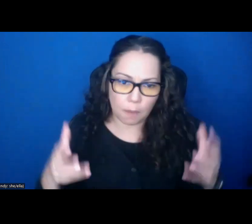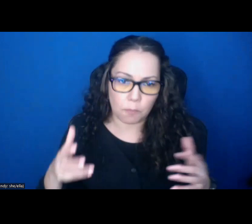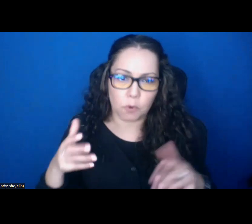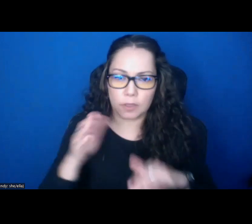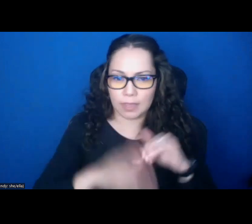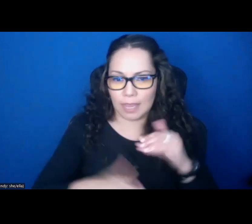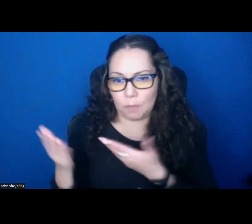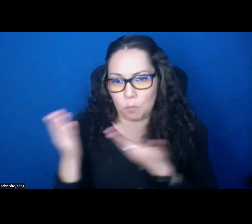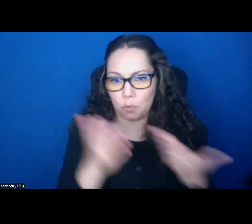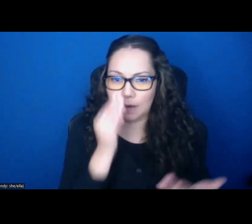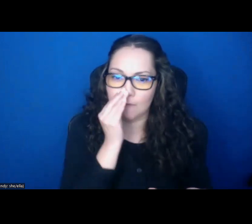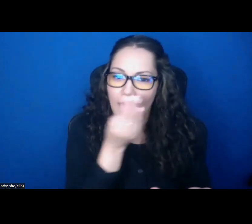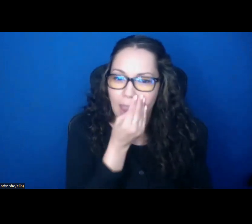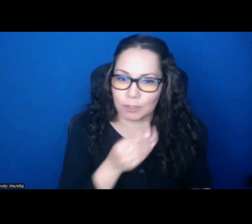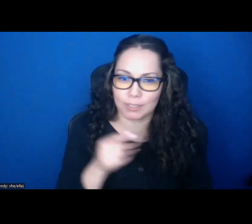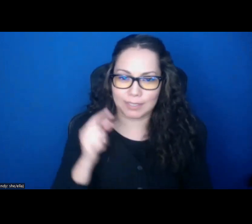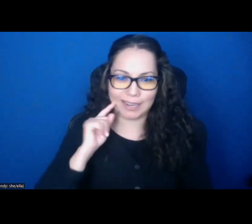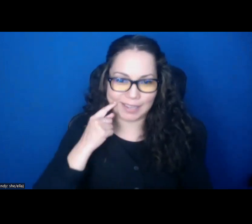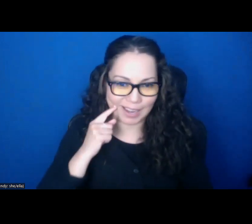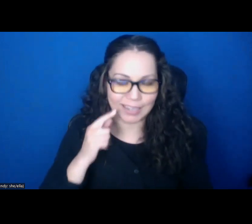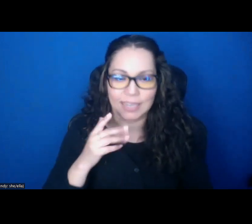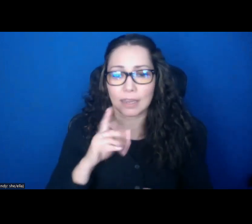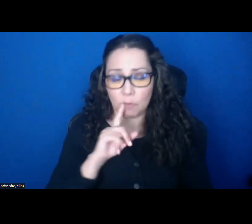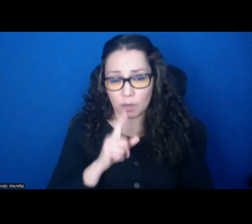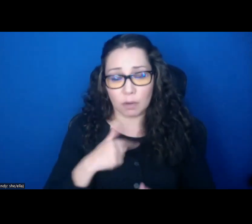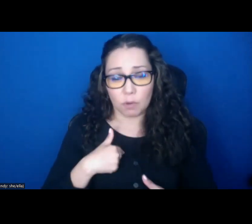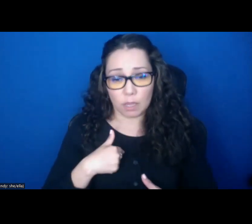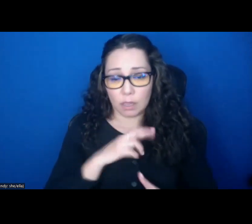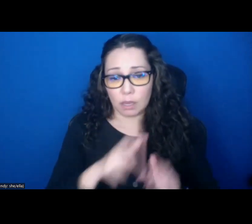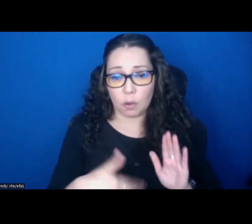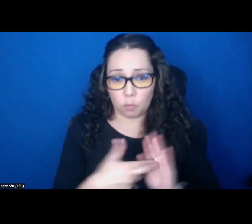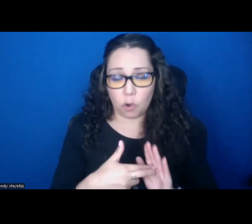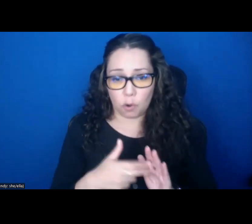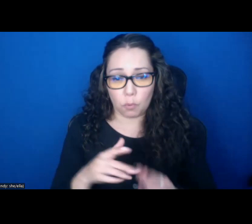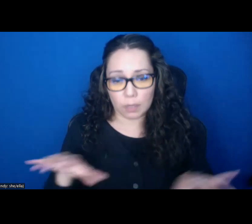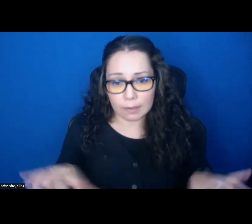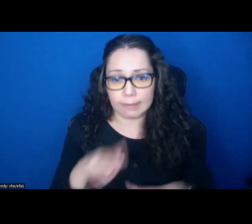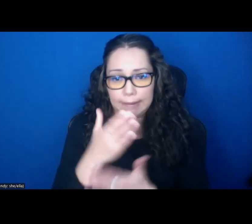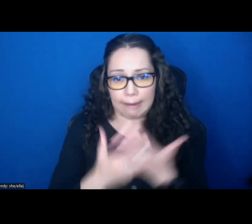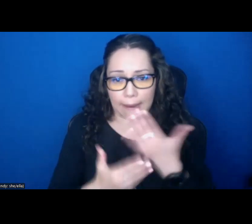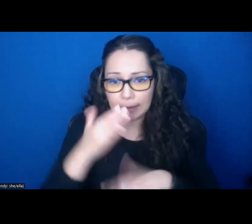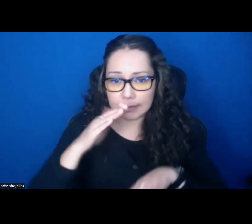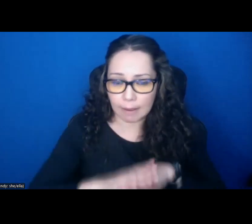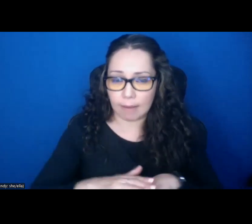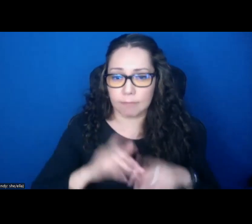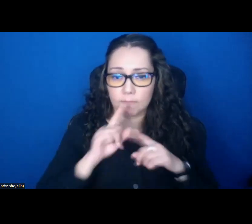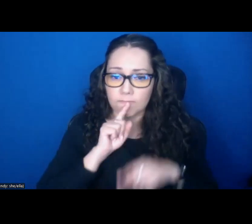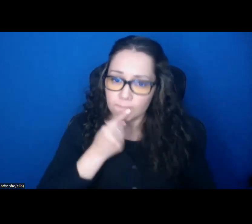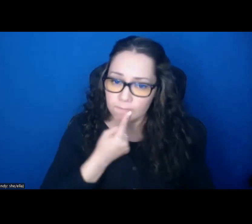flowers and candies and chocolate. There's some hands on some real support that we're giving to these people that we love.